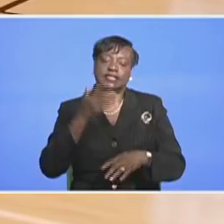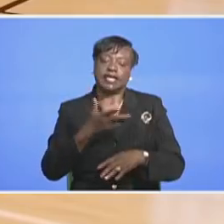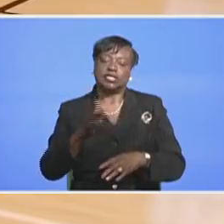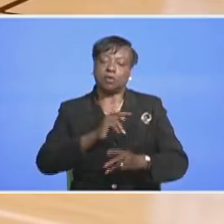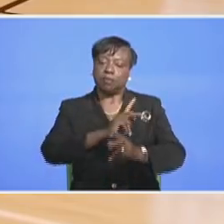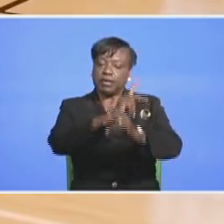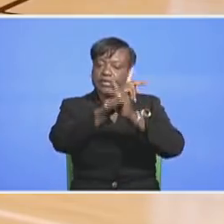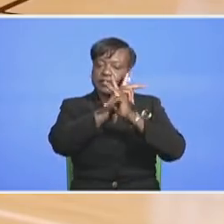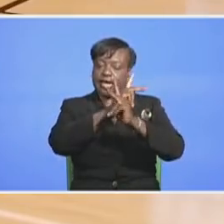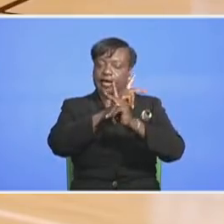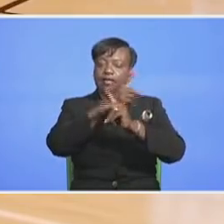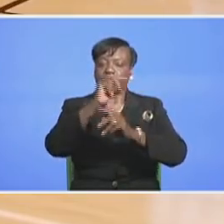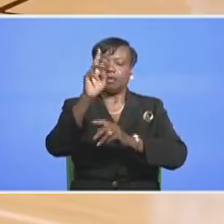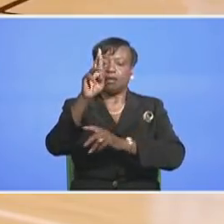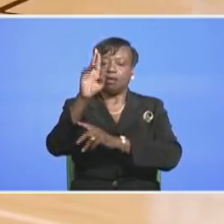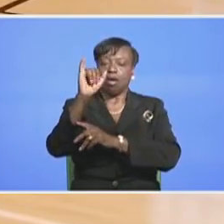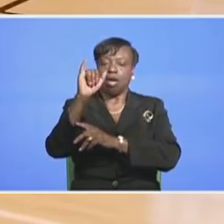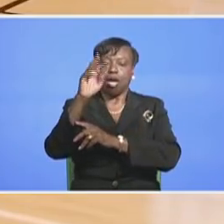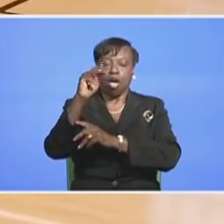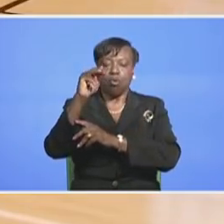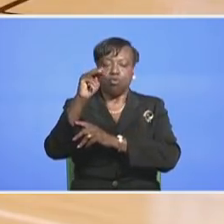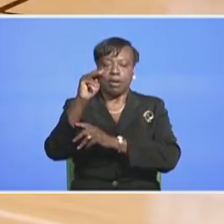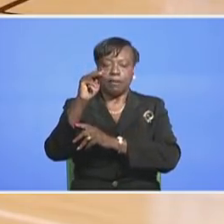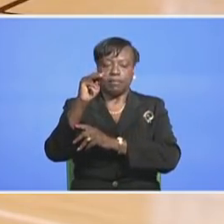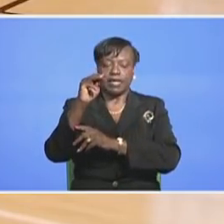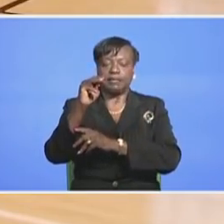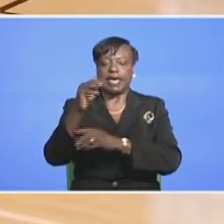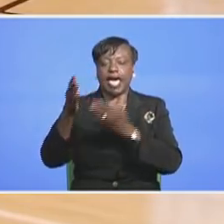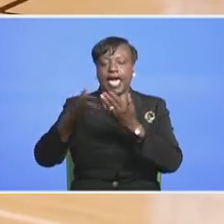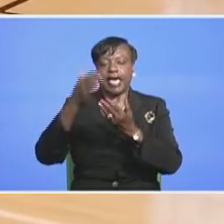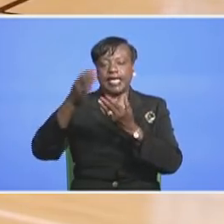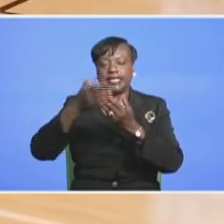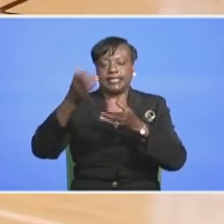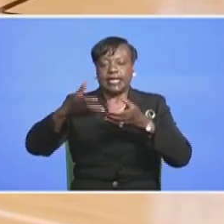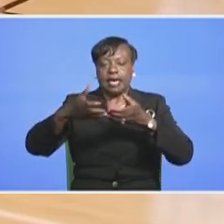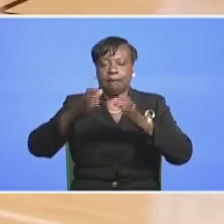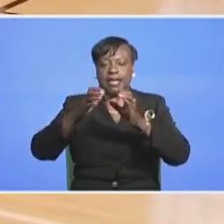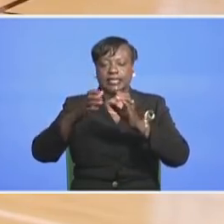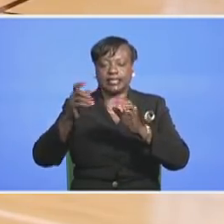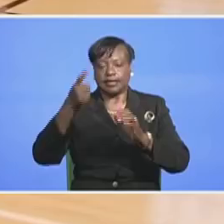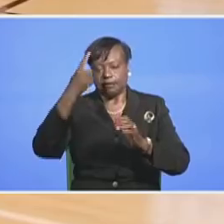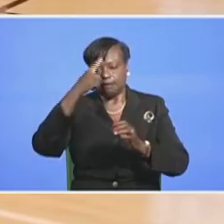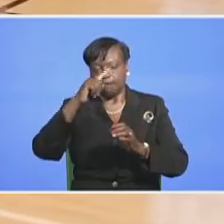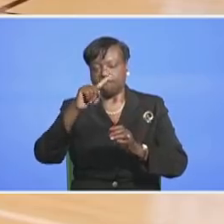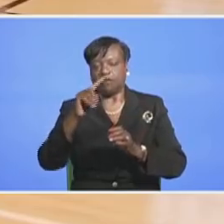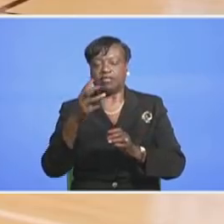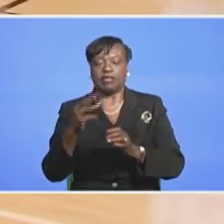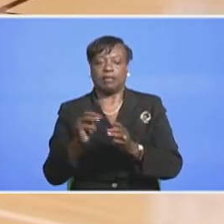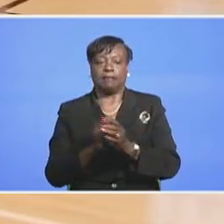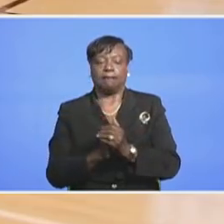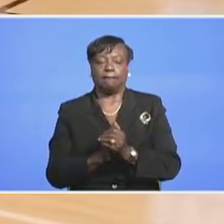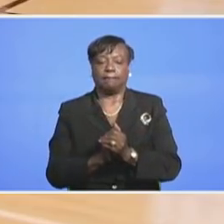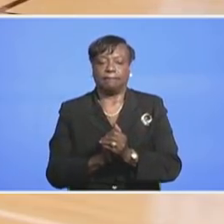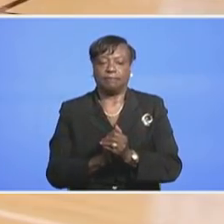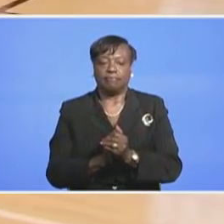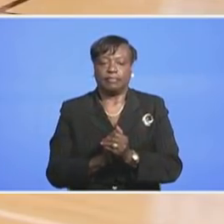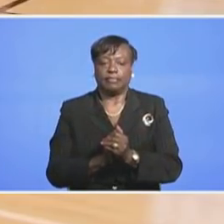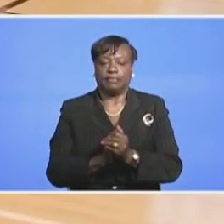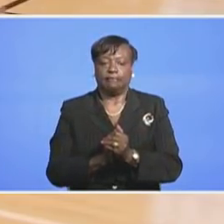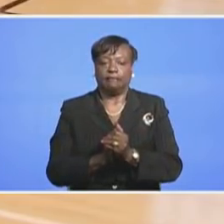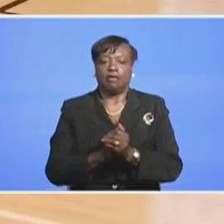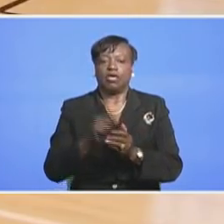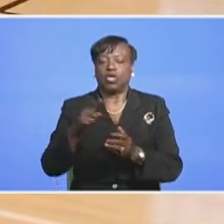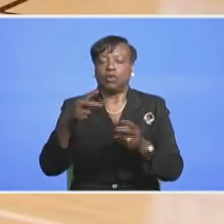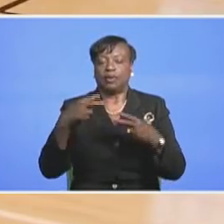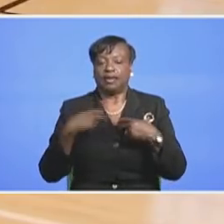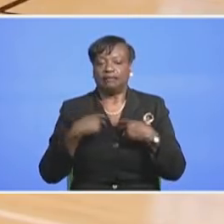that can cause for some fast break and easy baskets for the style of play that I think they want to play. And then at the half court, you got Leasia Grant, who